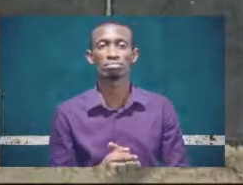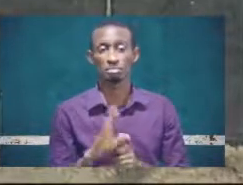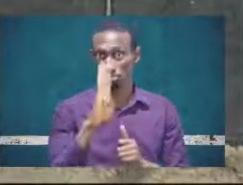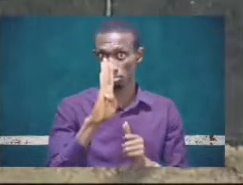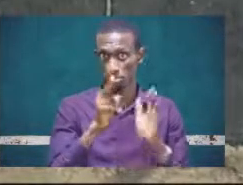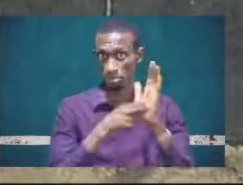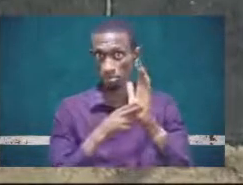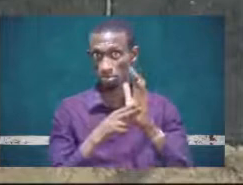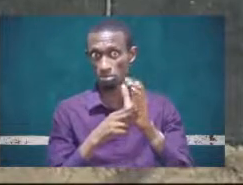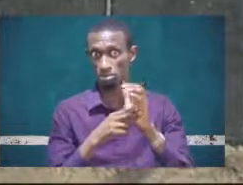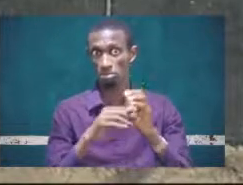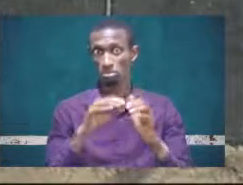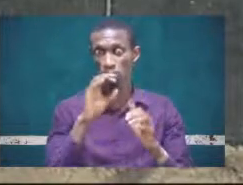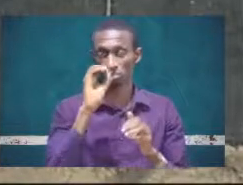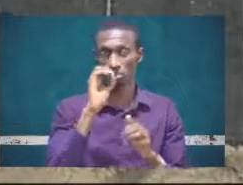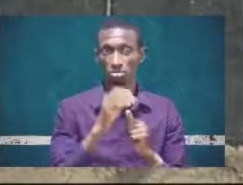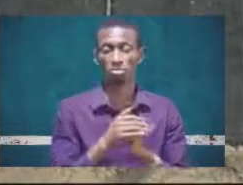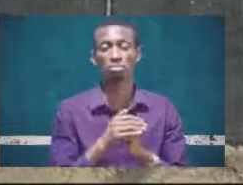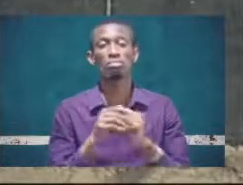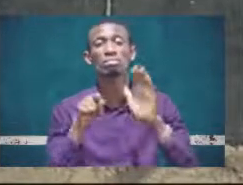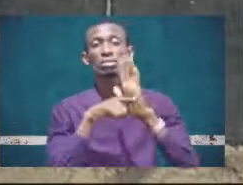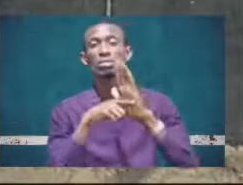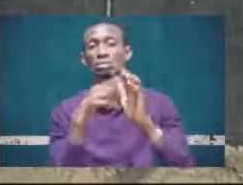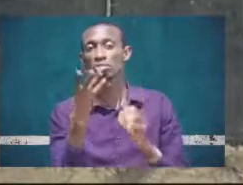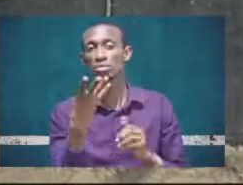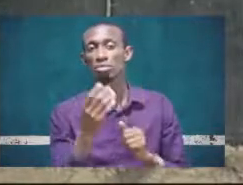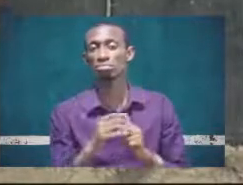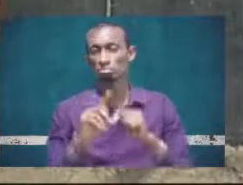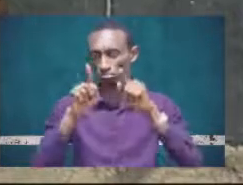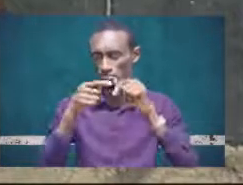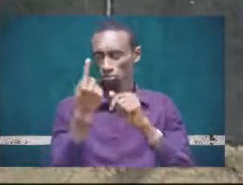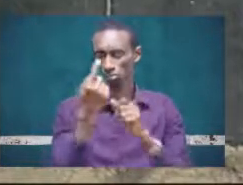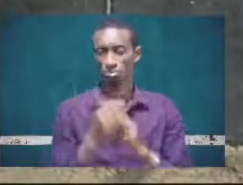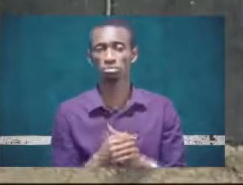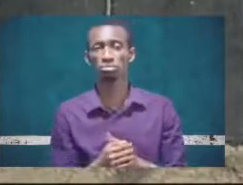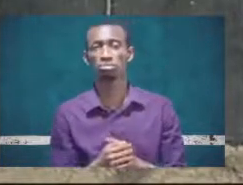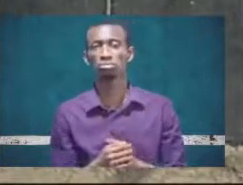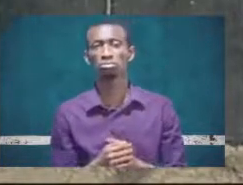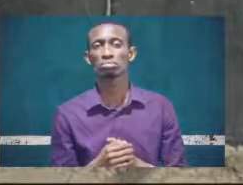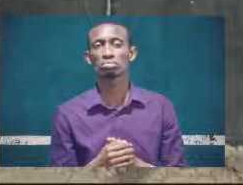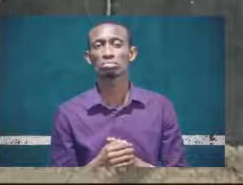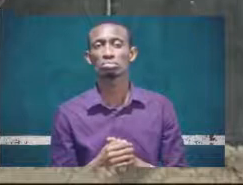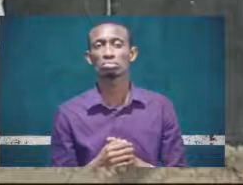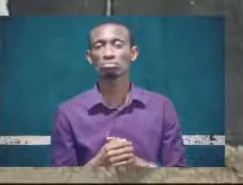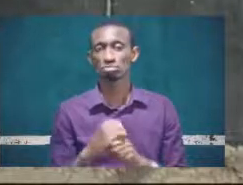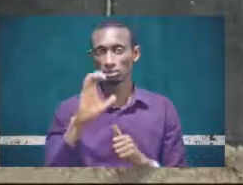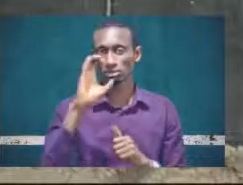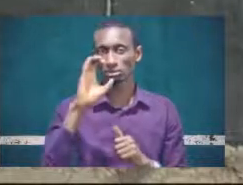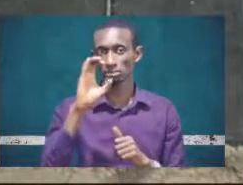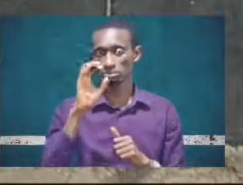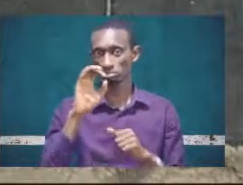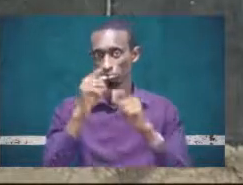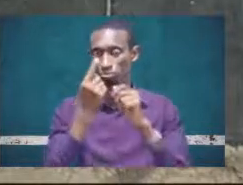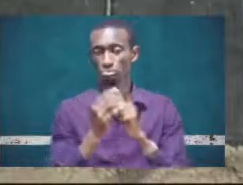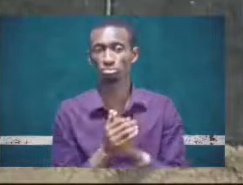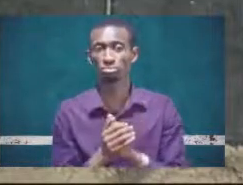is 0, I have a 0, minus 4 times 1, then c,